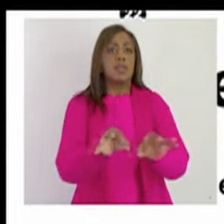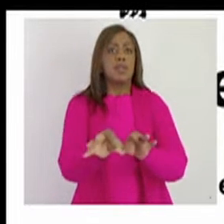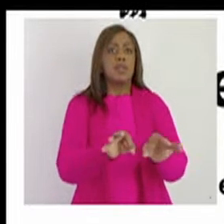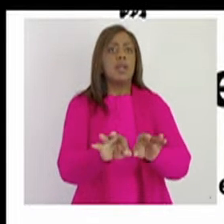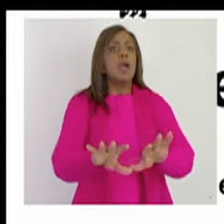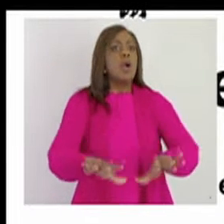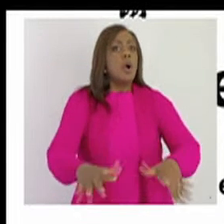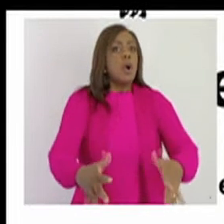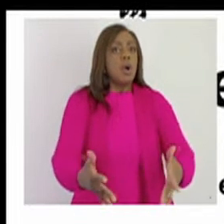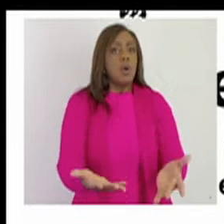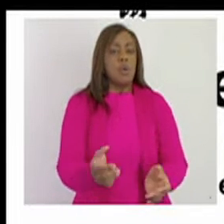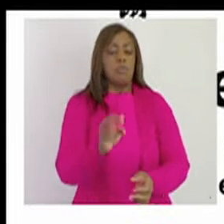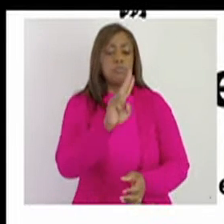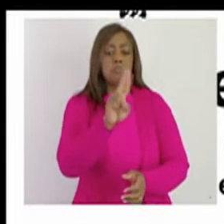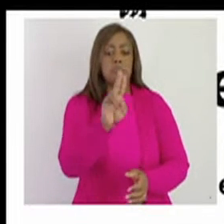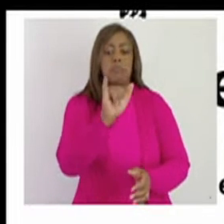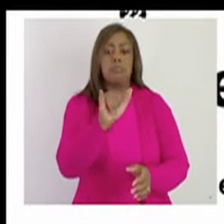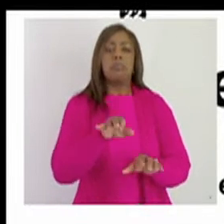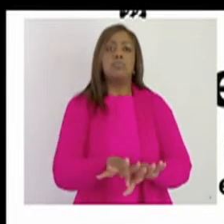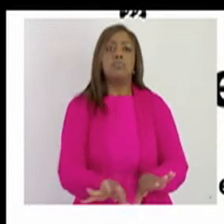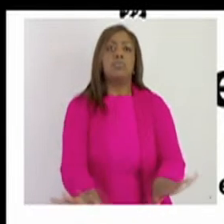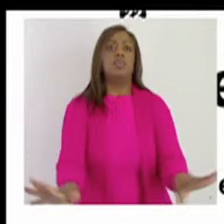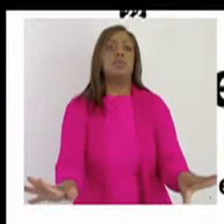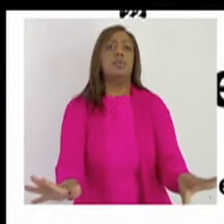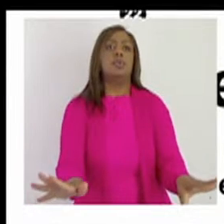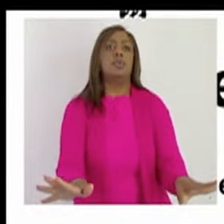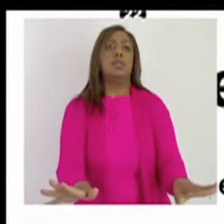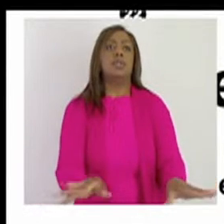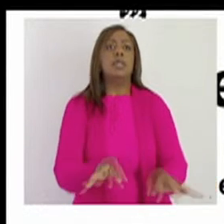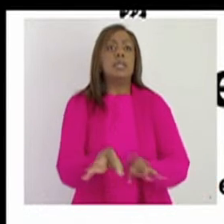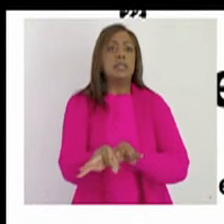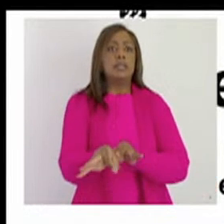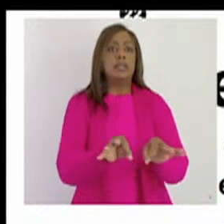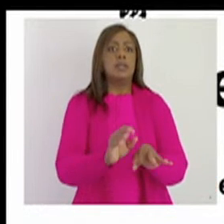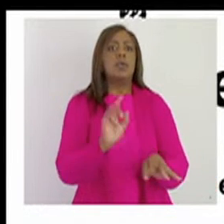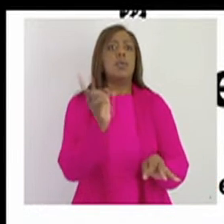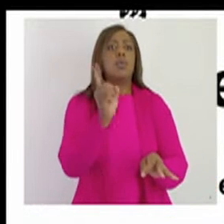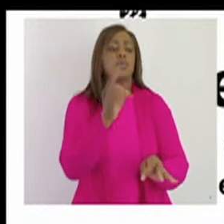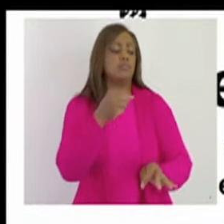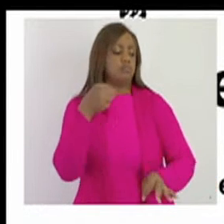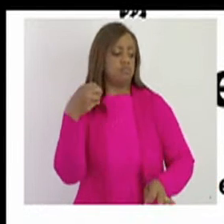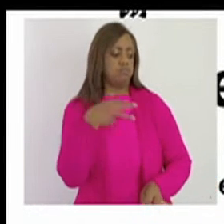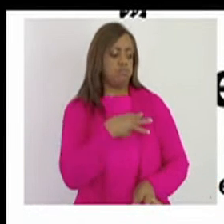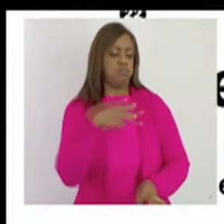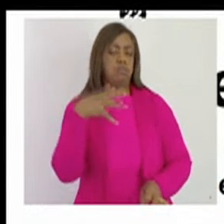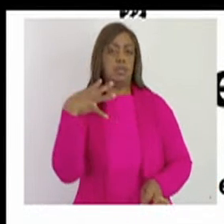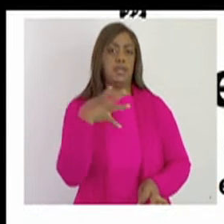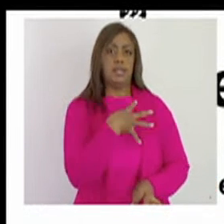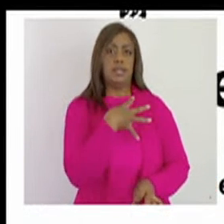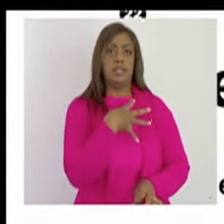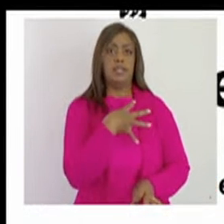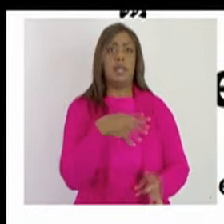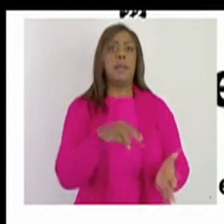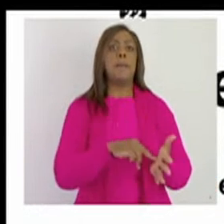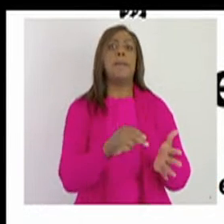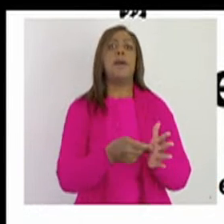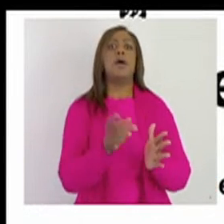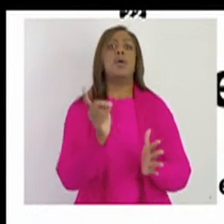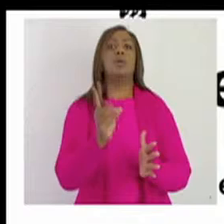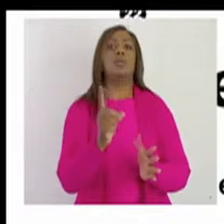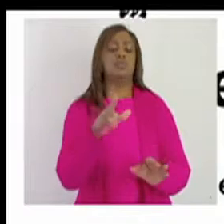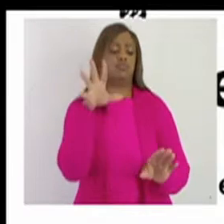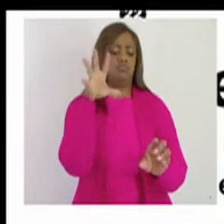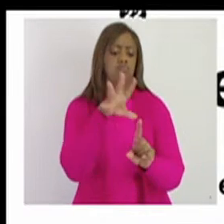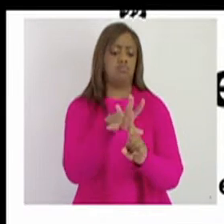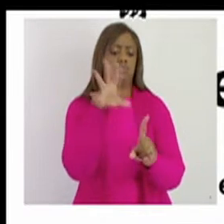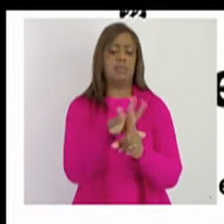says that explain how HIV is transmitted, and then name the body fluid that can be infected with HIV. And then the last